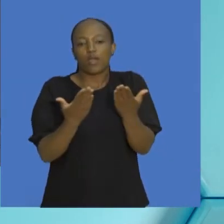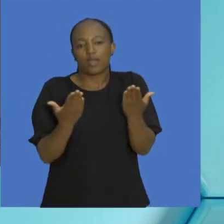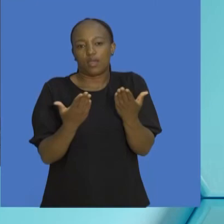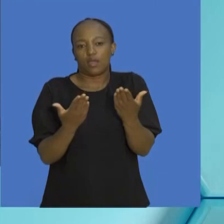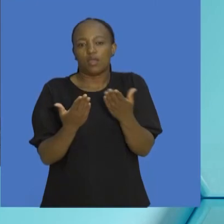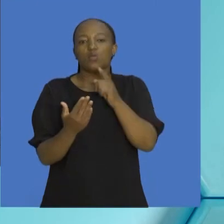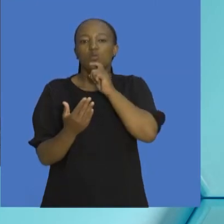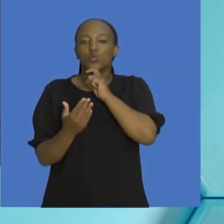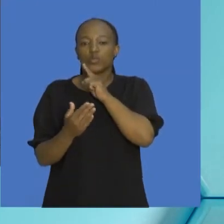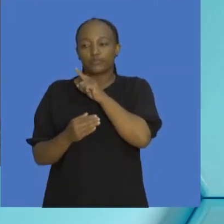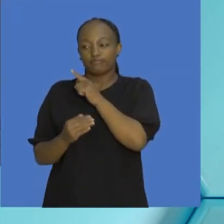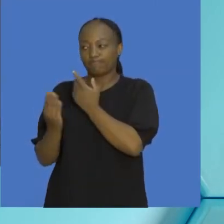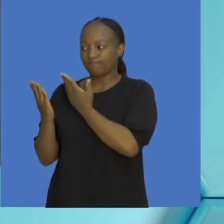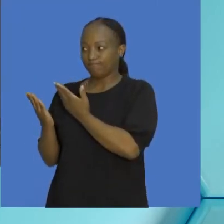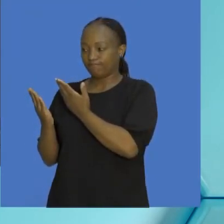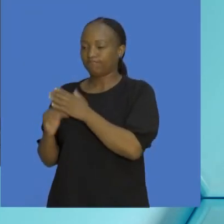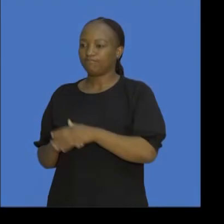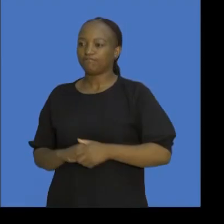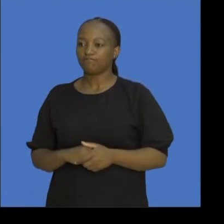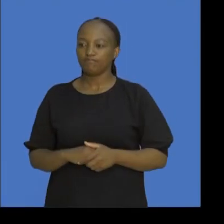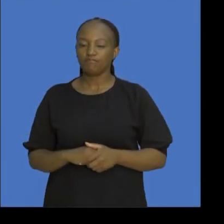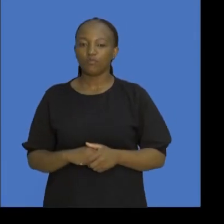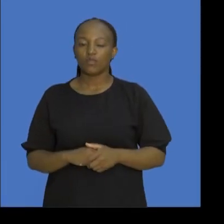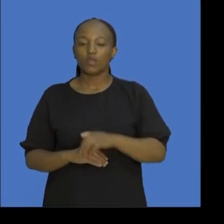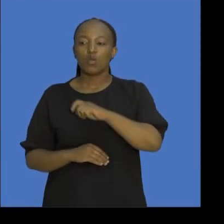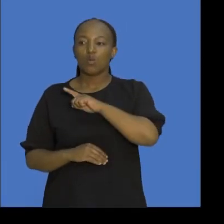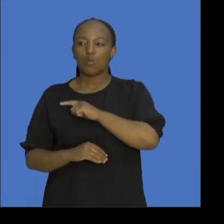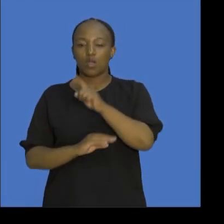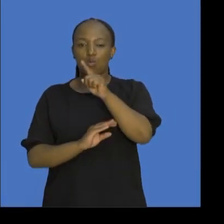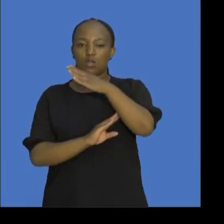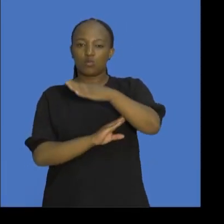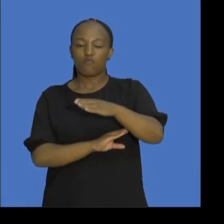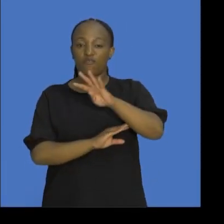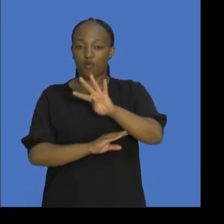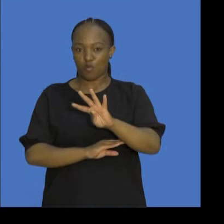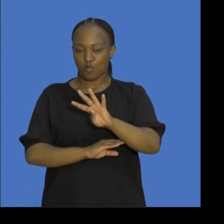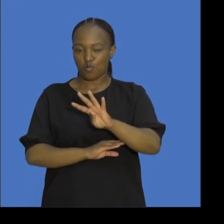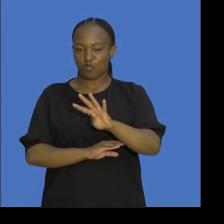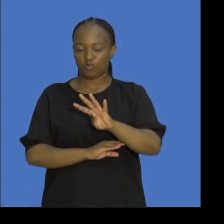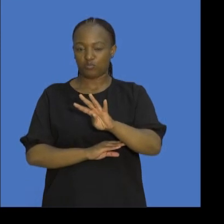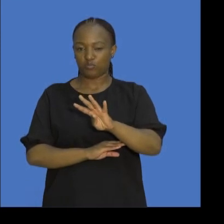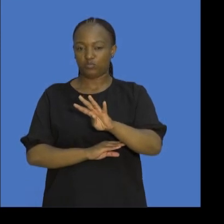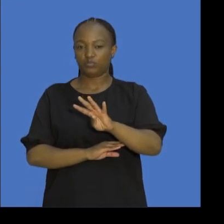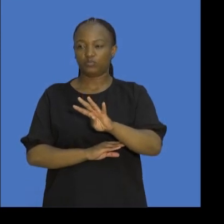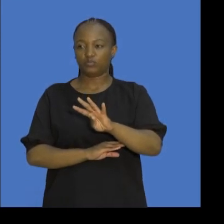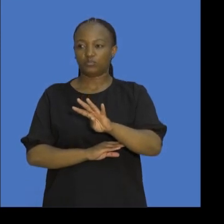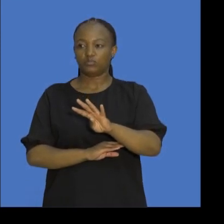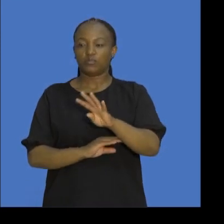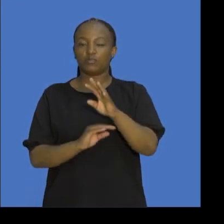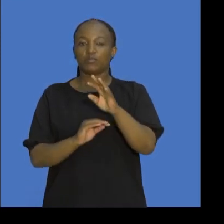want the position of the median, you can use this. Because it's quarter of the data.